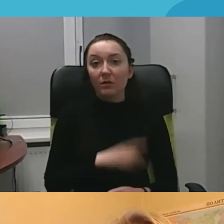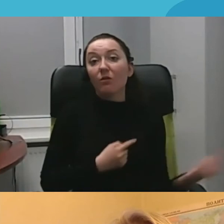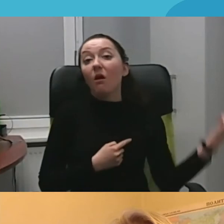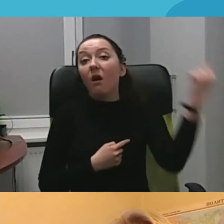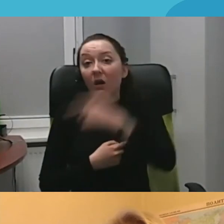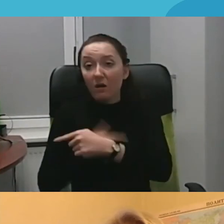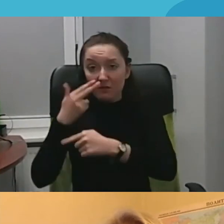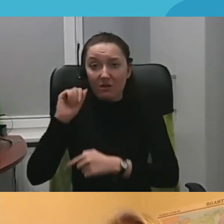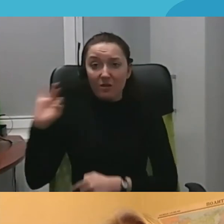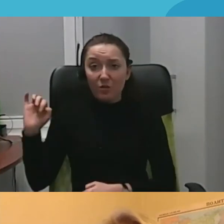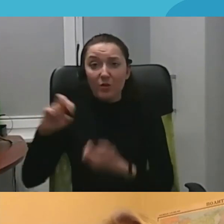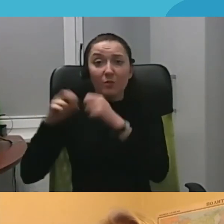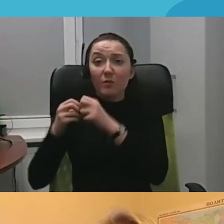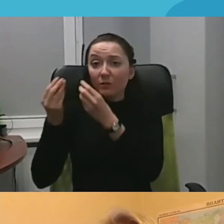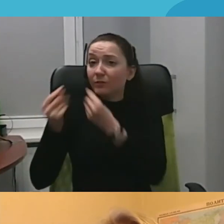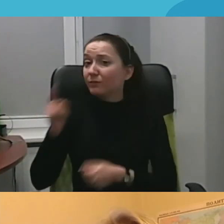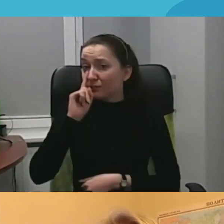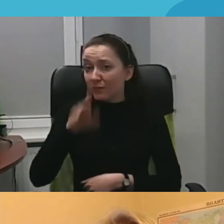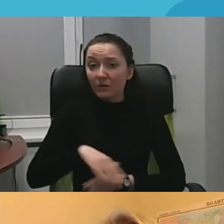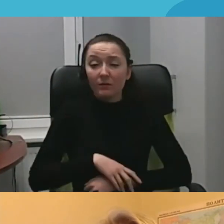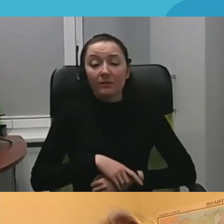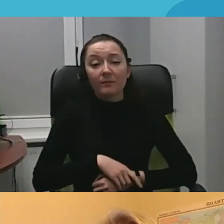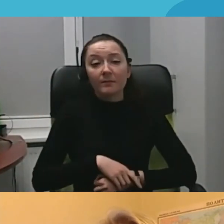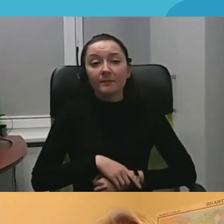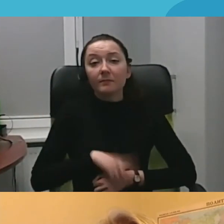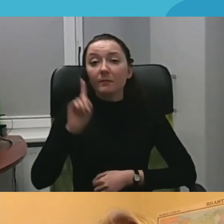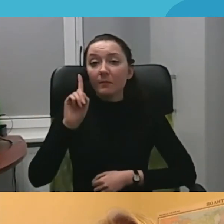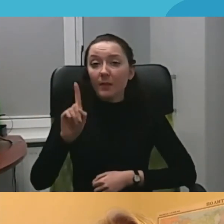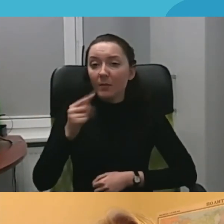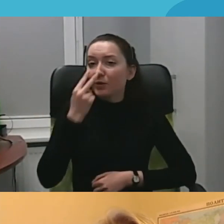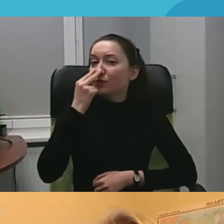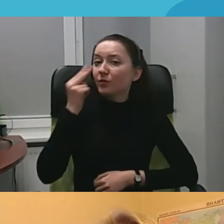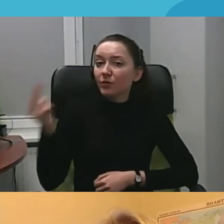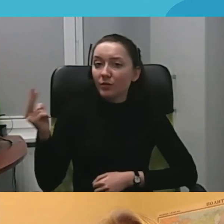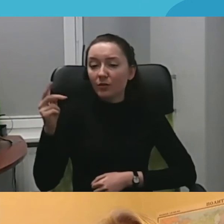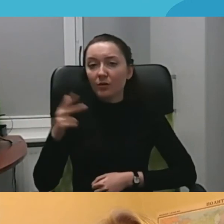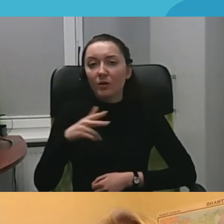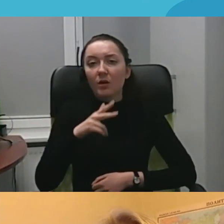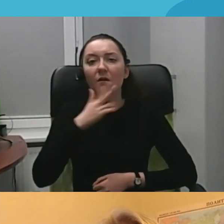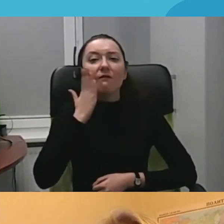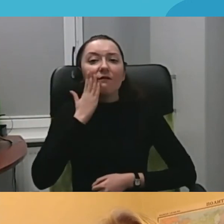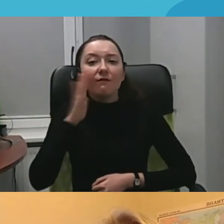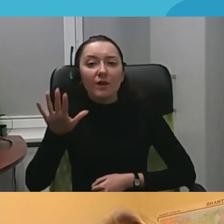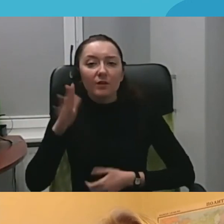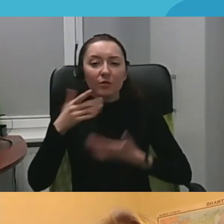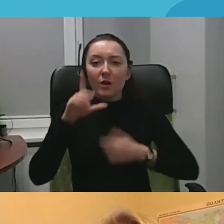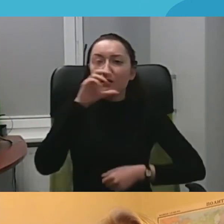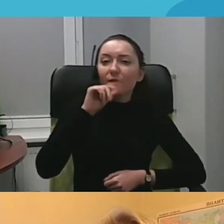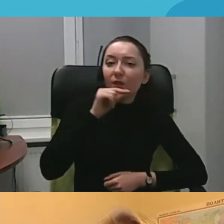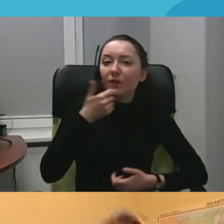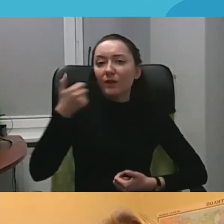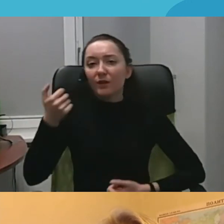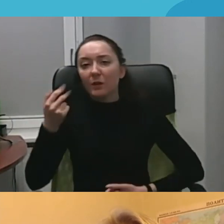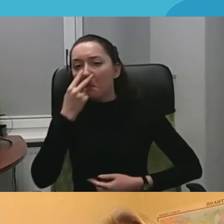for those who are just watching social media. There's a whole lot of activity in the back office of people talking to each other, trying to